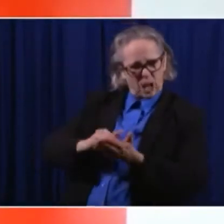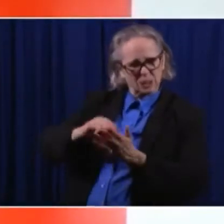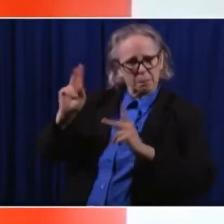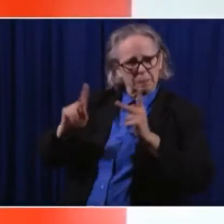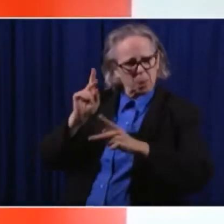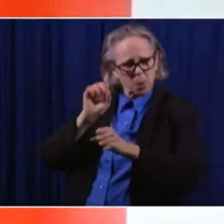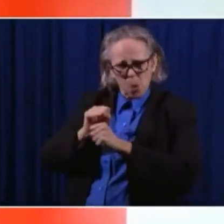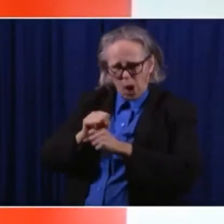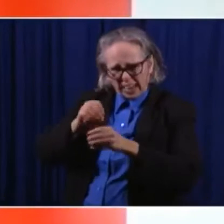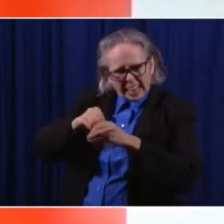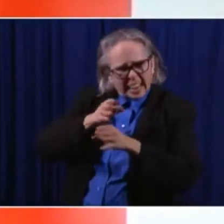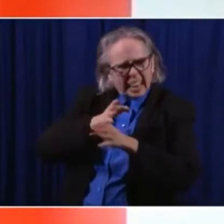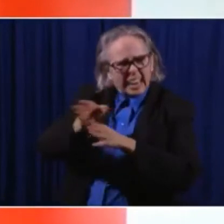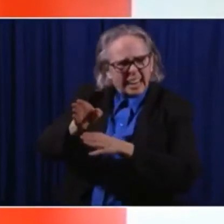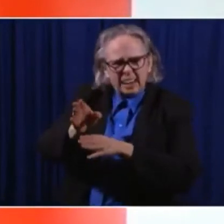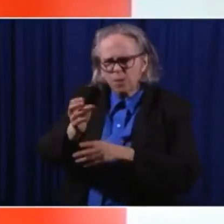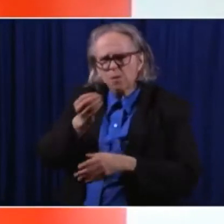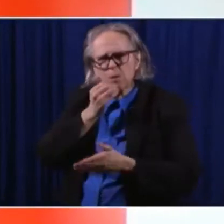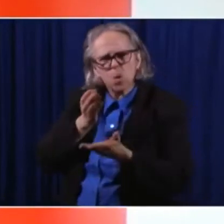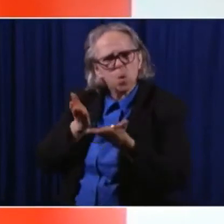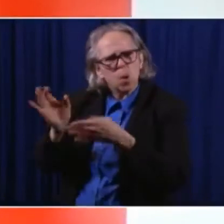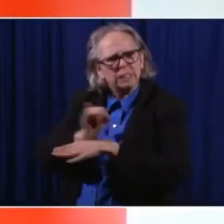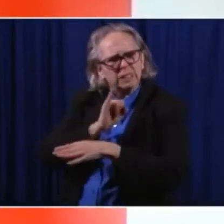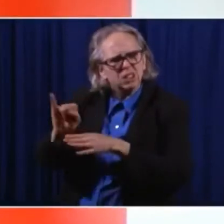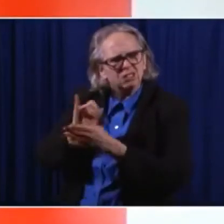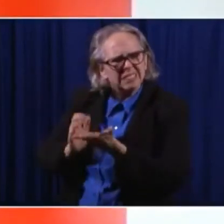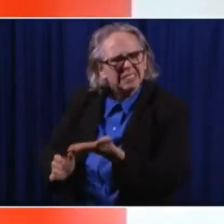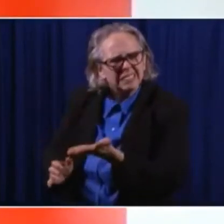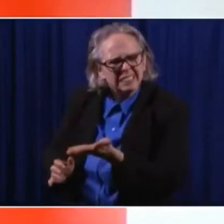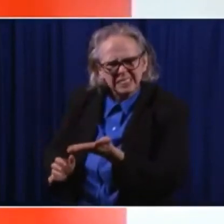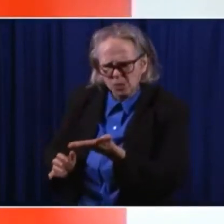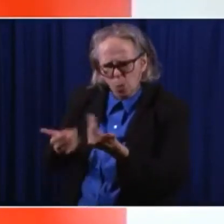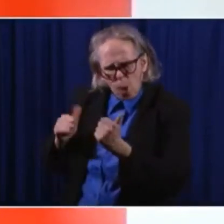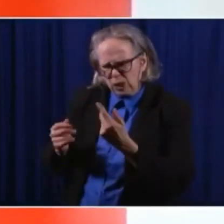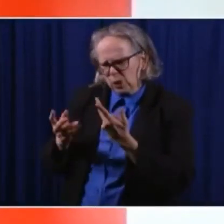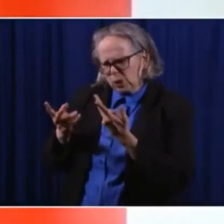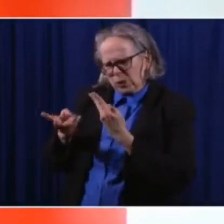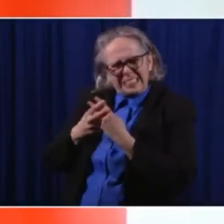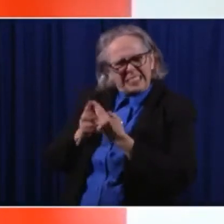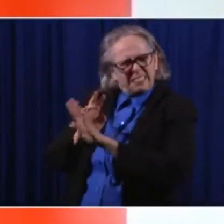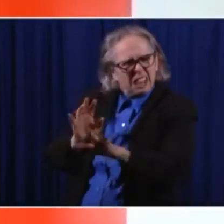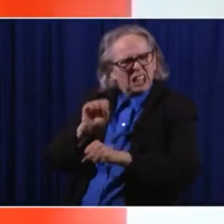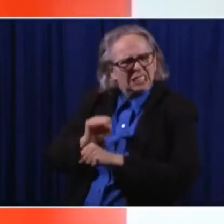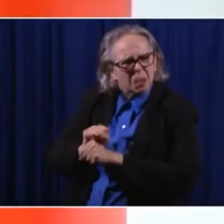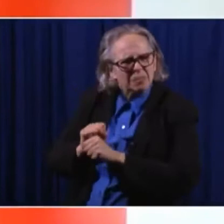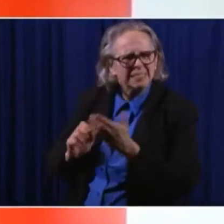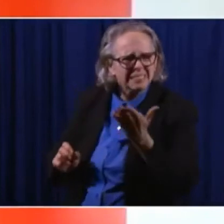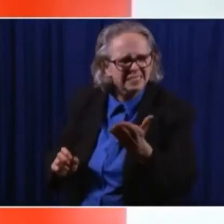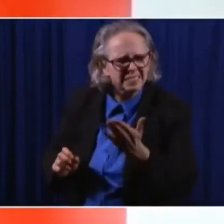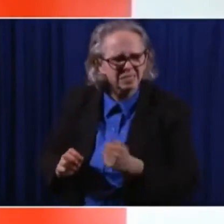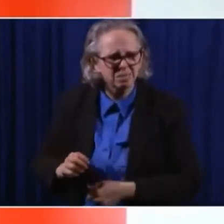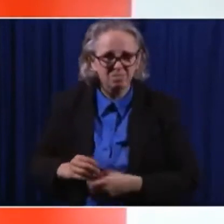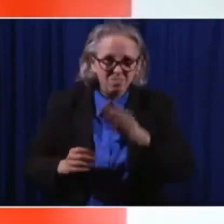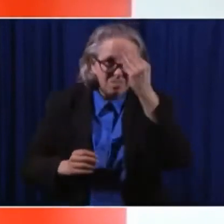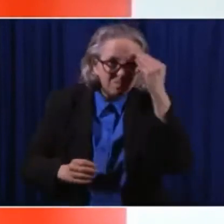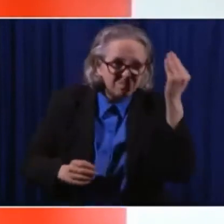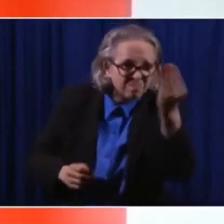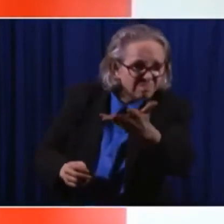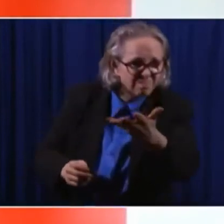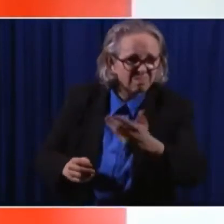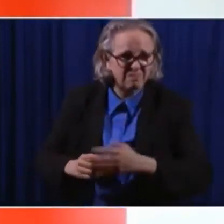really also thankful for our ability to continue offering takeout and delivery past 10 o'clock. We feed Ohioans and we take care